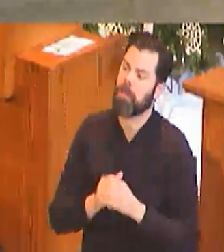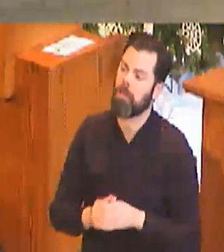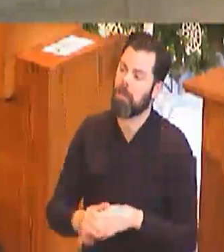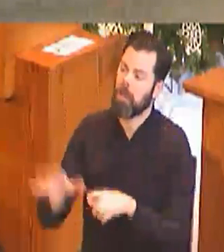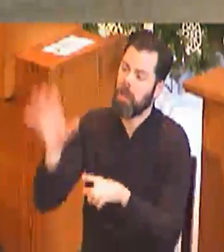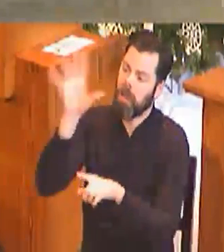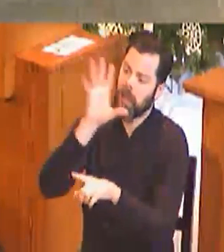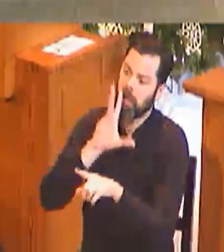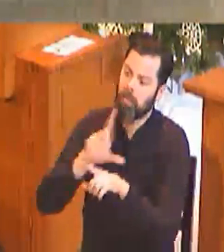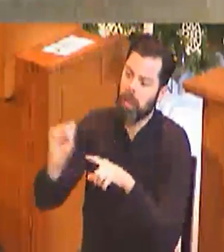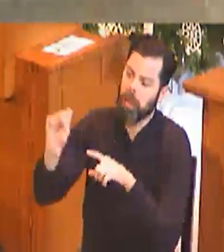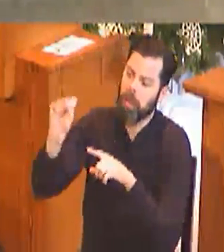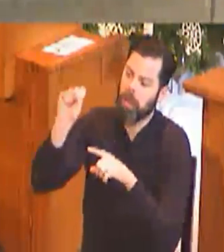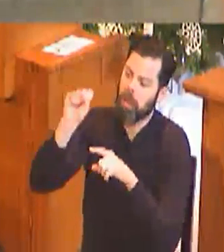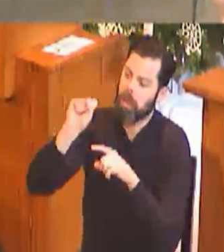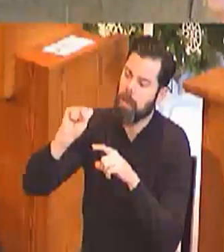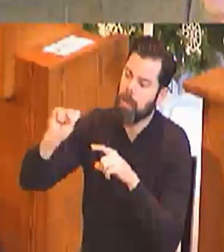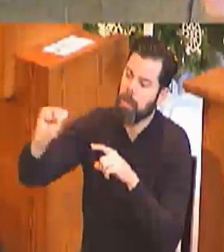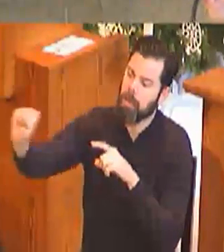Amazing,